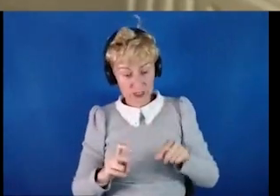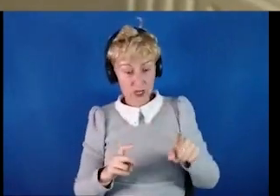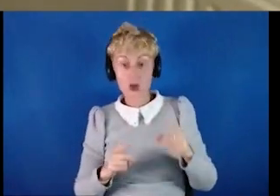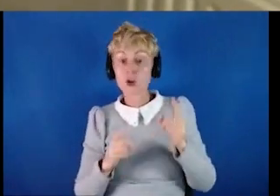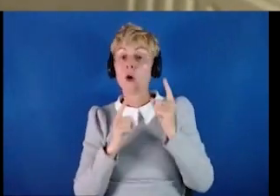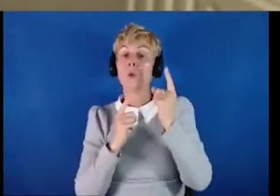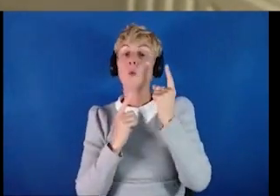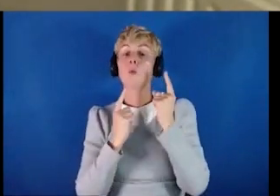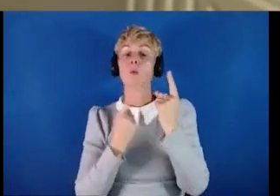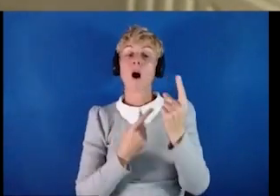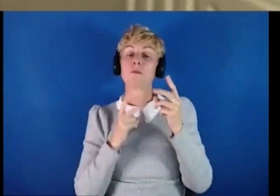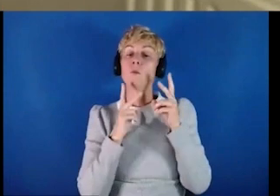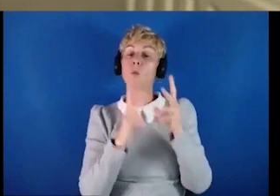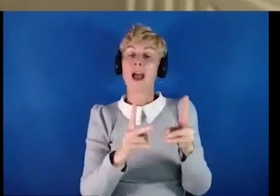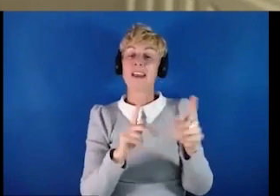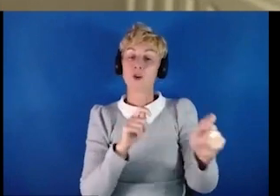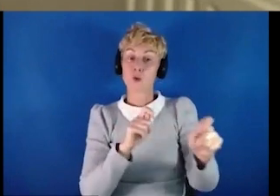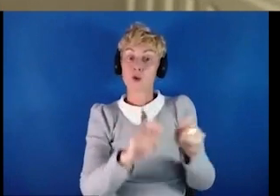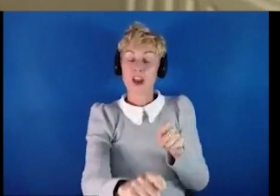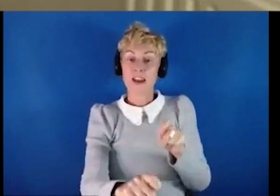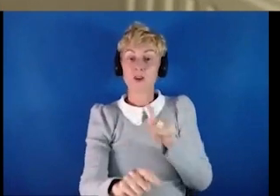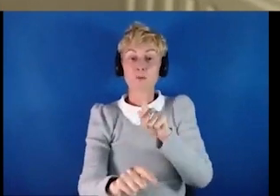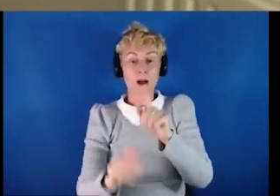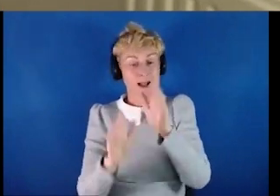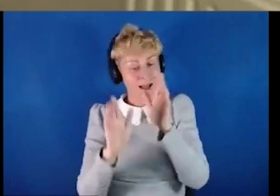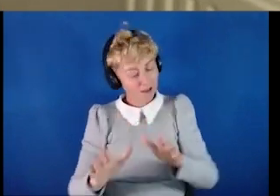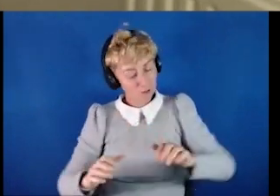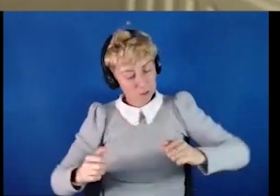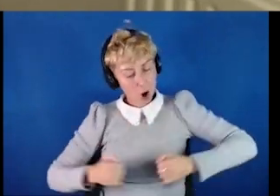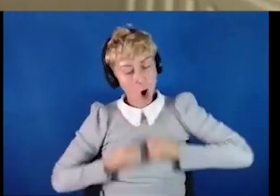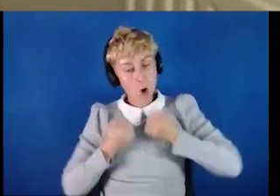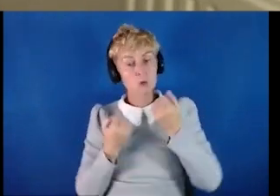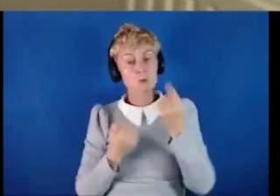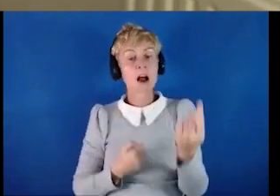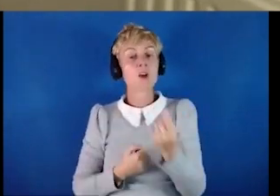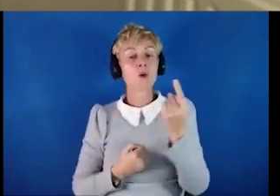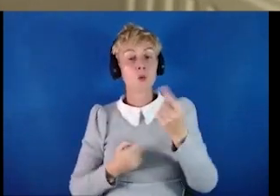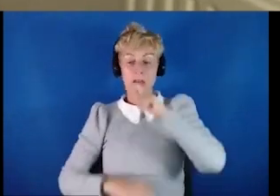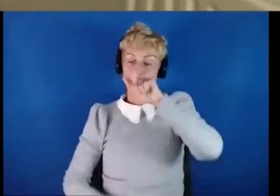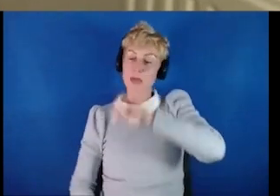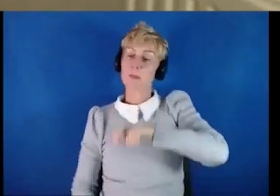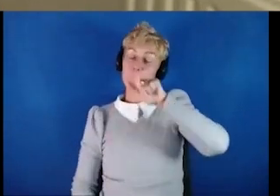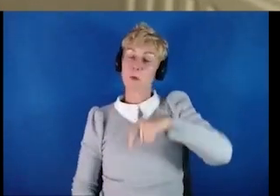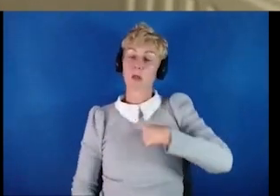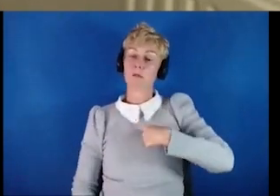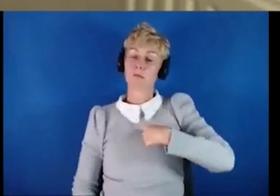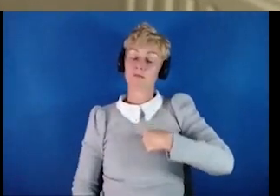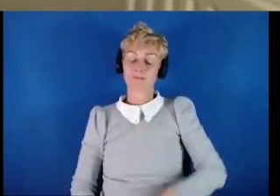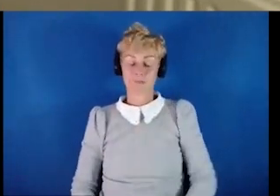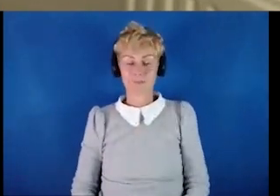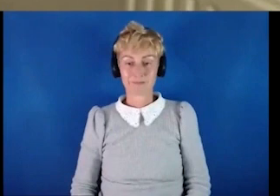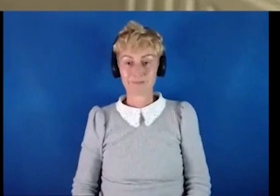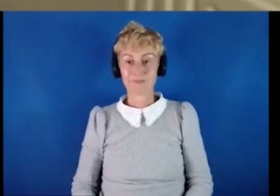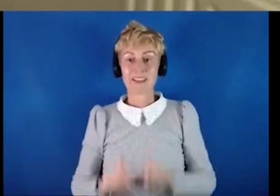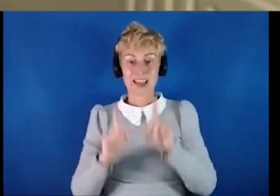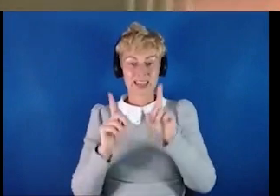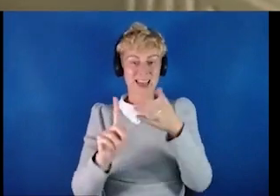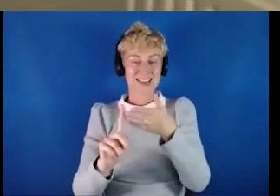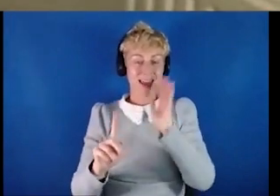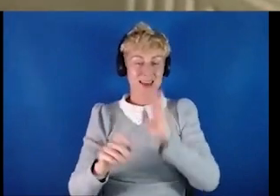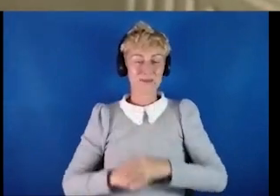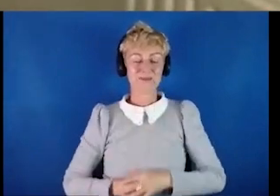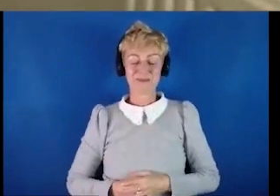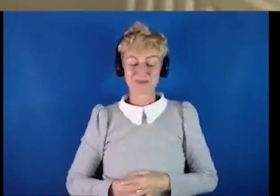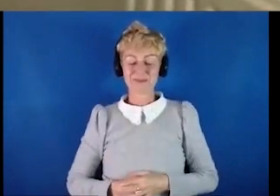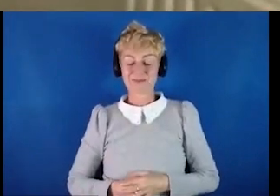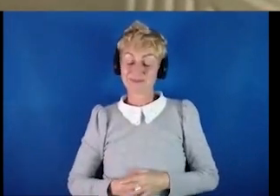for that, but it also has to be owned by the people that are subject to these power structures. So that's what we're trying to do, and it